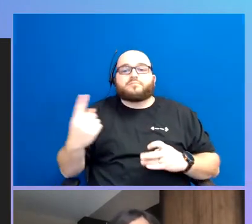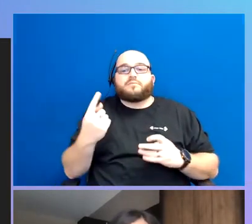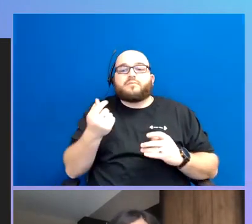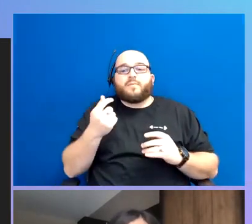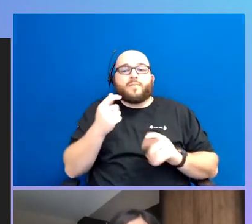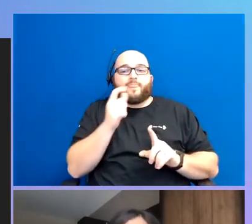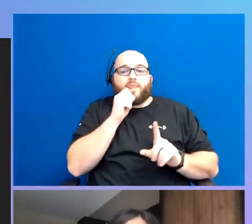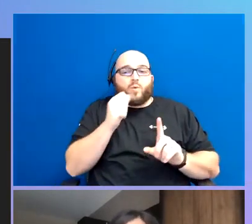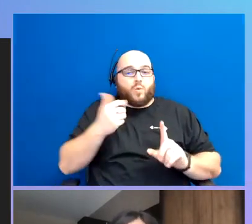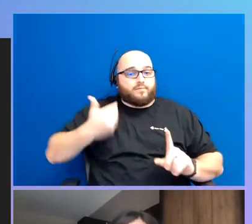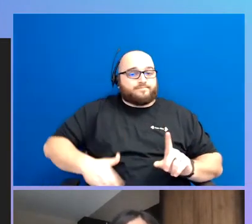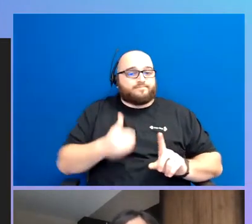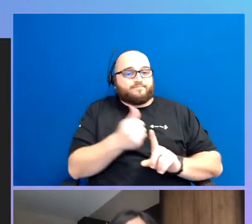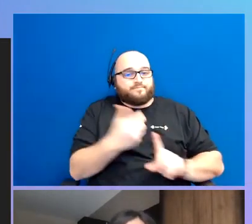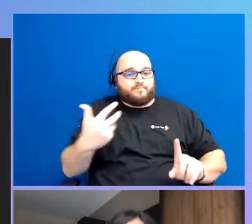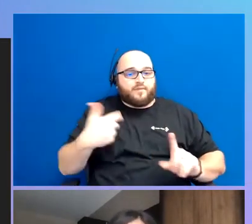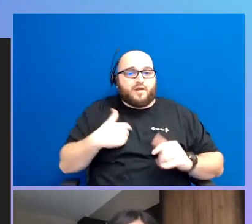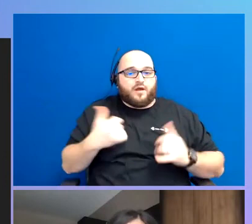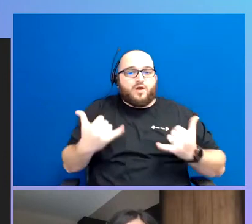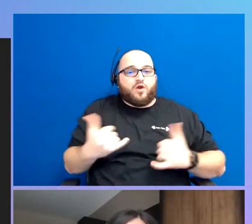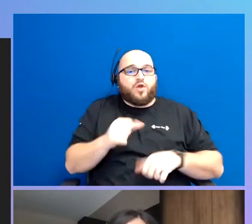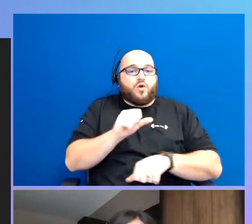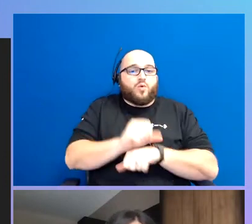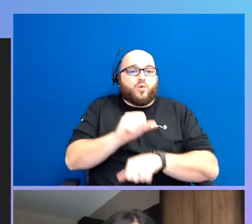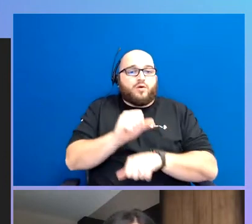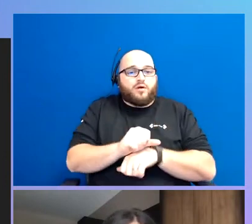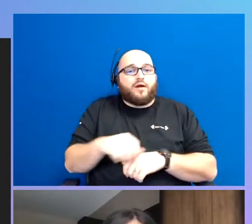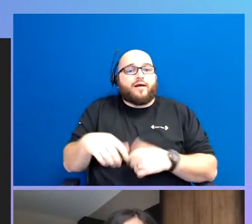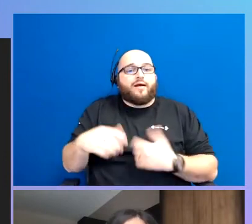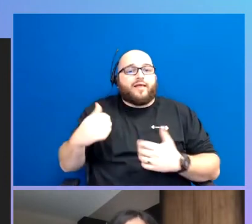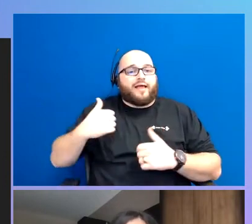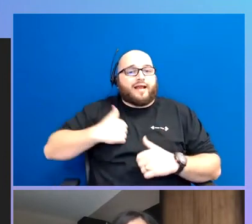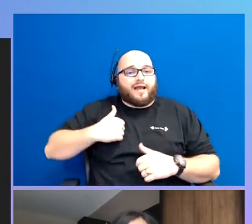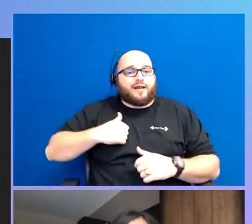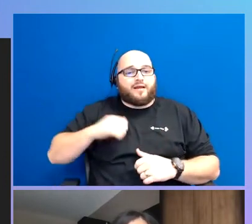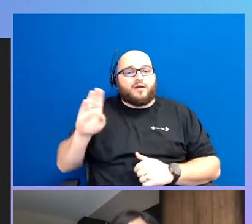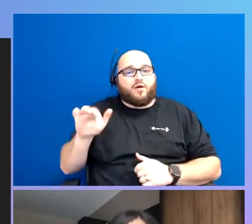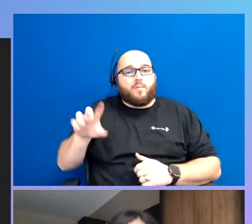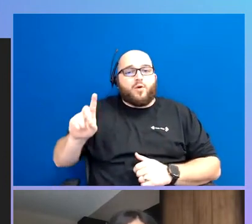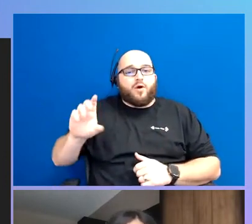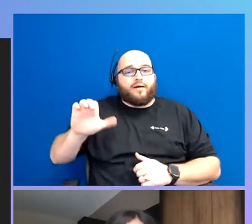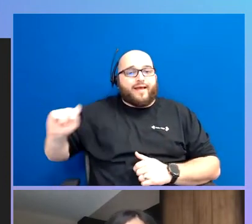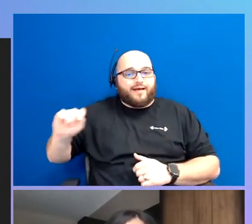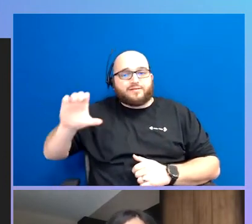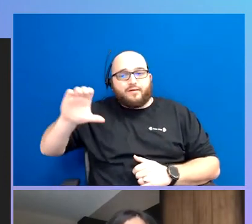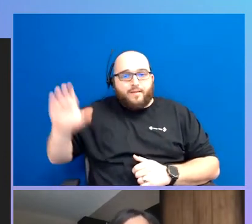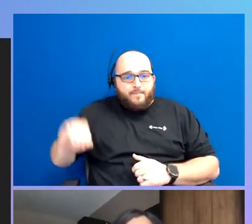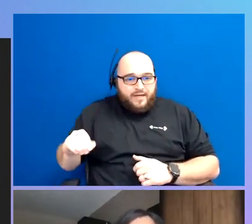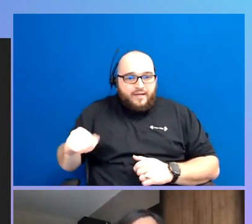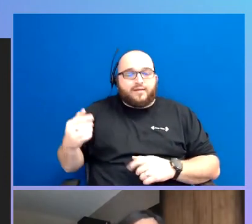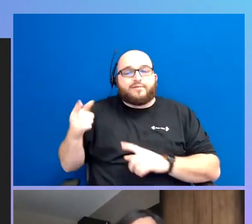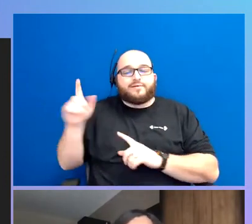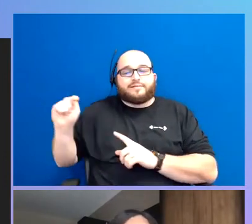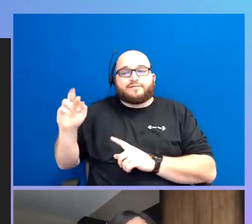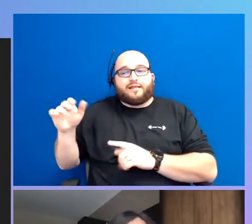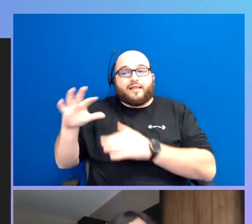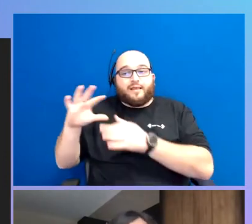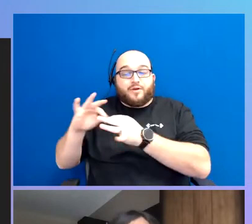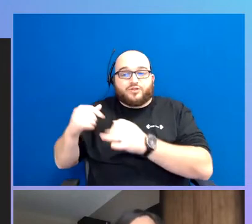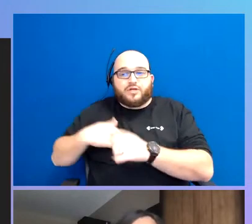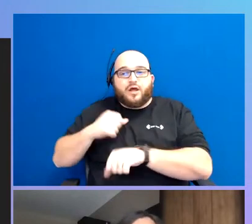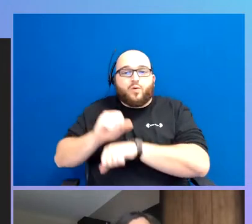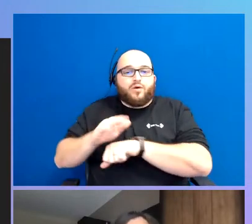I currently work at the Canadian Broadcasting Corporation. As Tilly mentioned, I work on a lot of